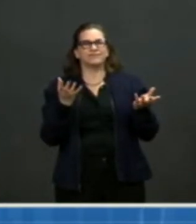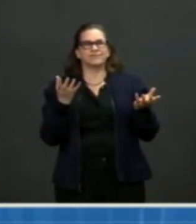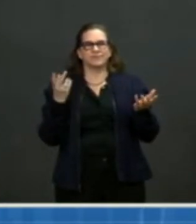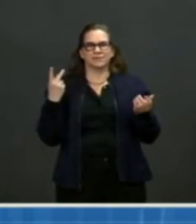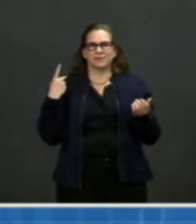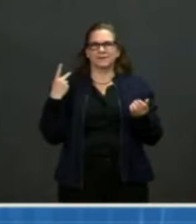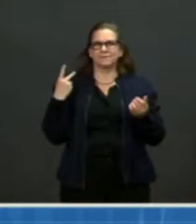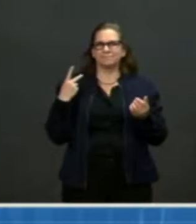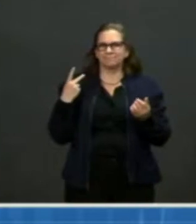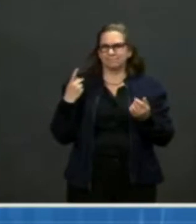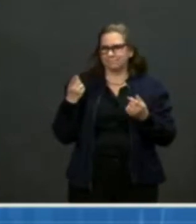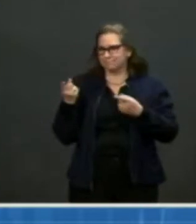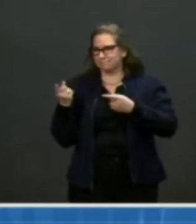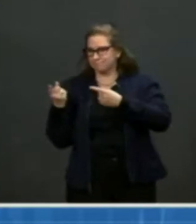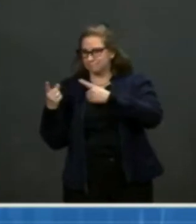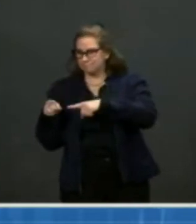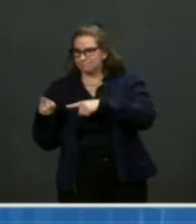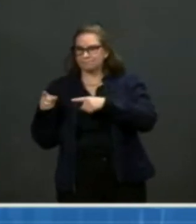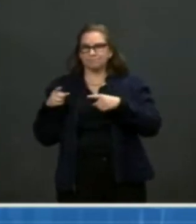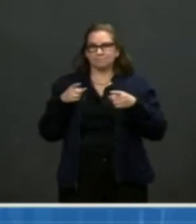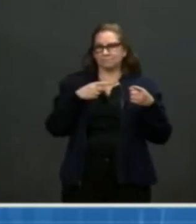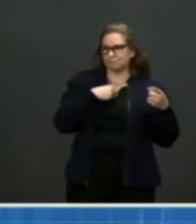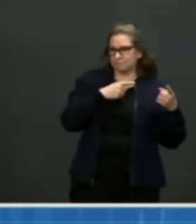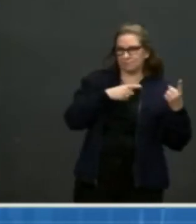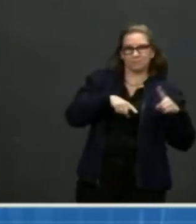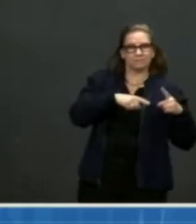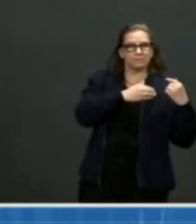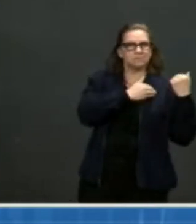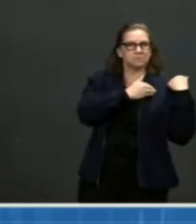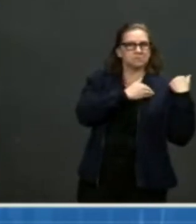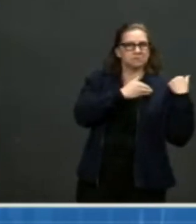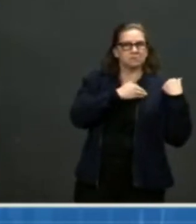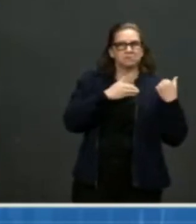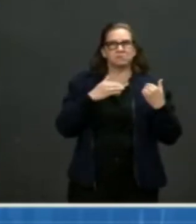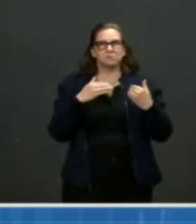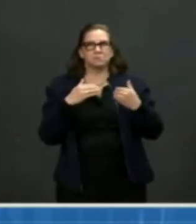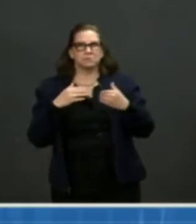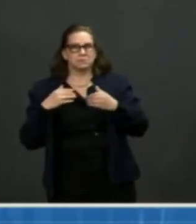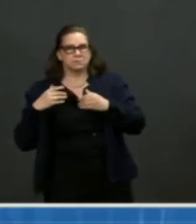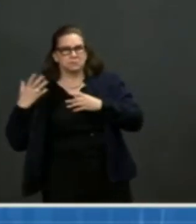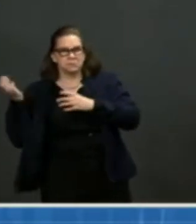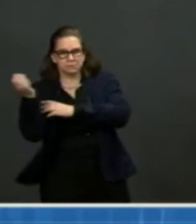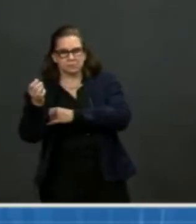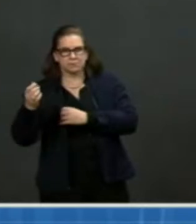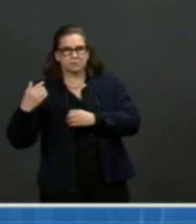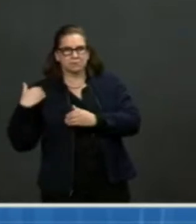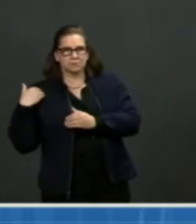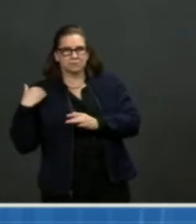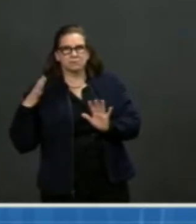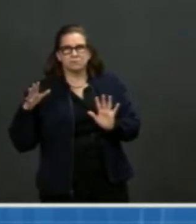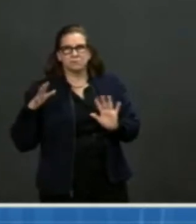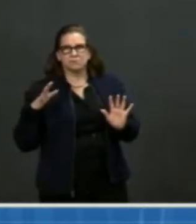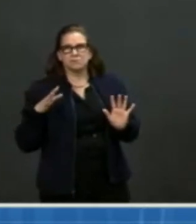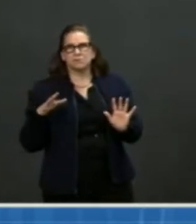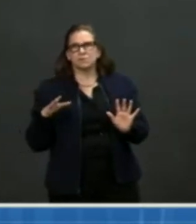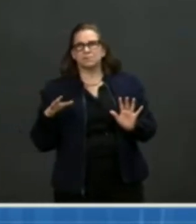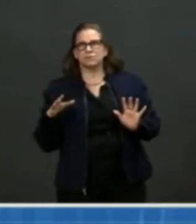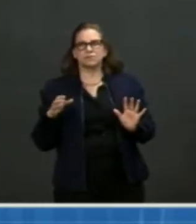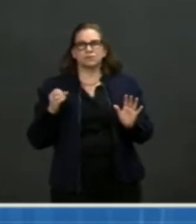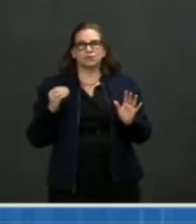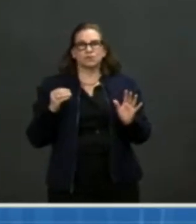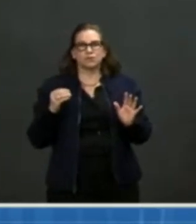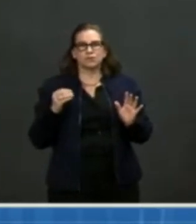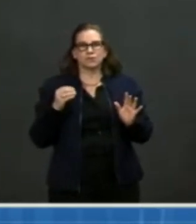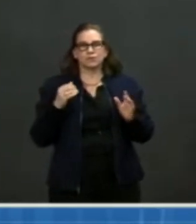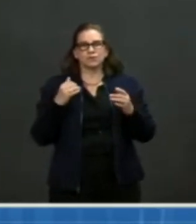time, I don't want to commit to what's going to happen over the course of the coming week. I would leave that to the company. Next